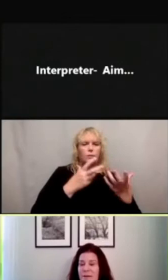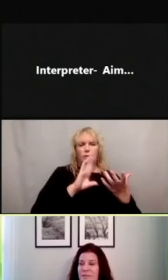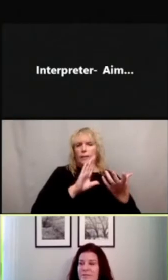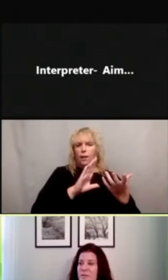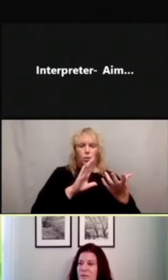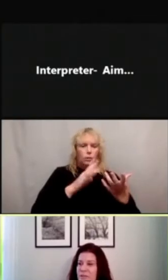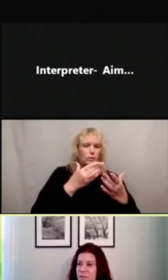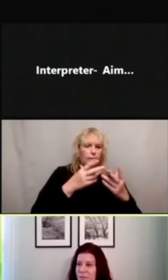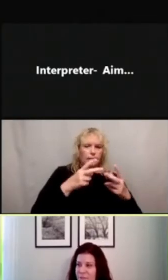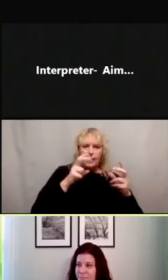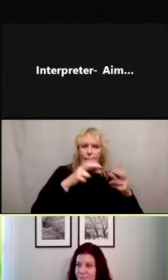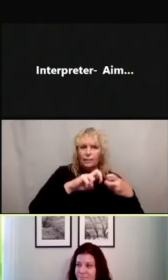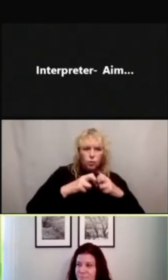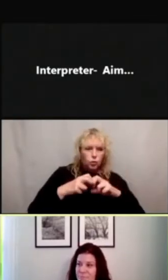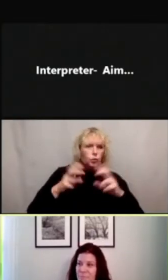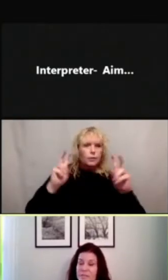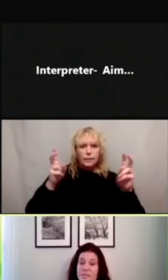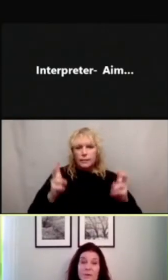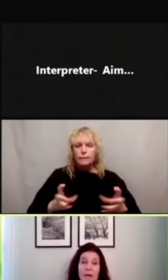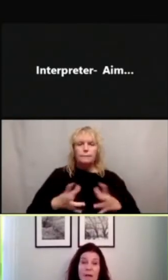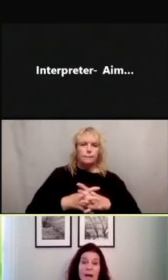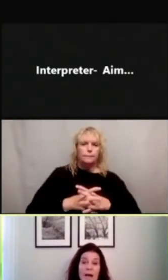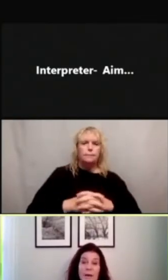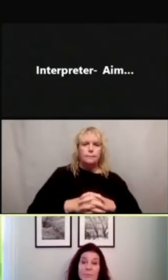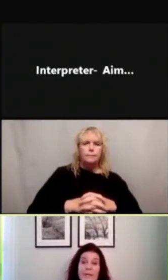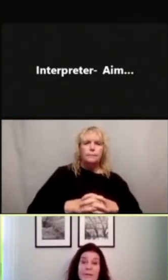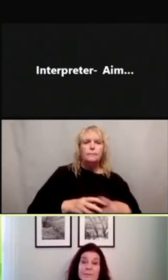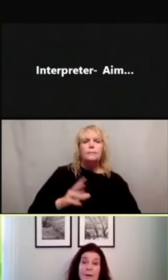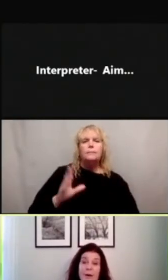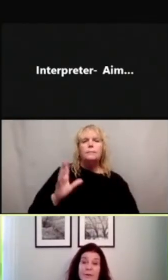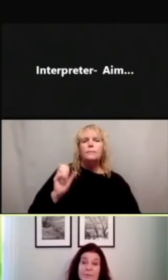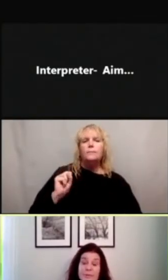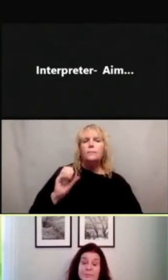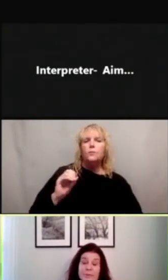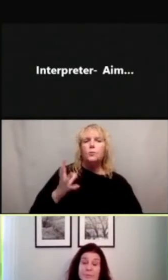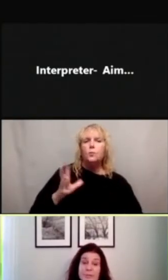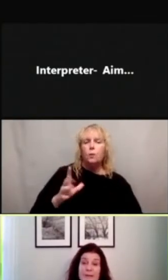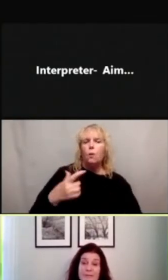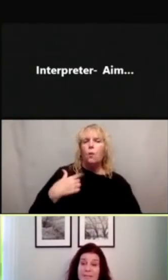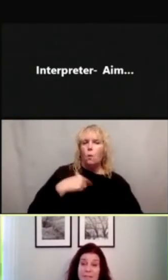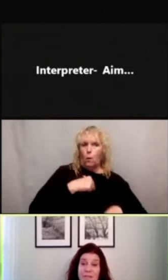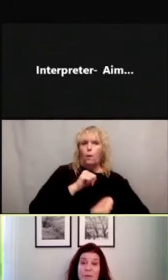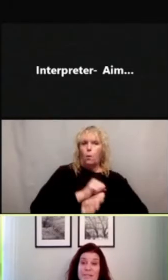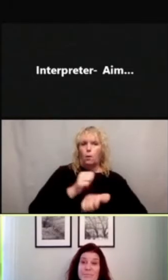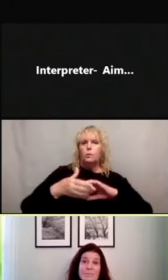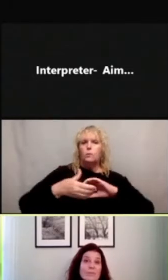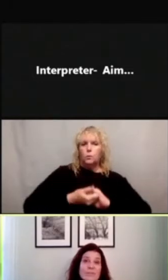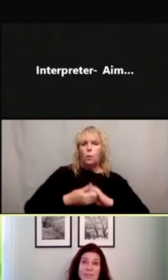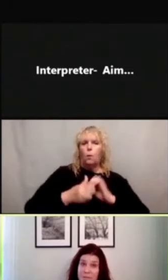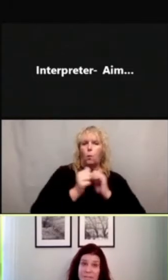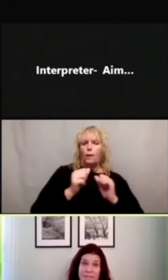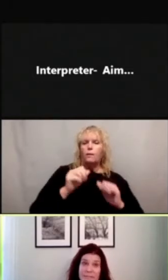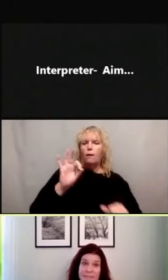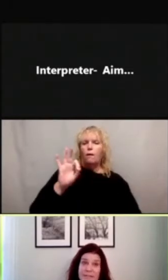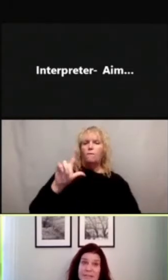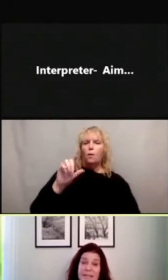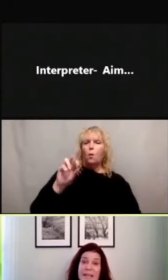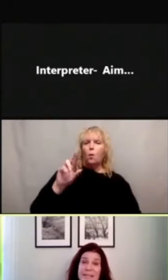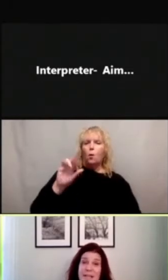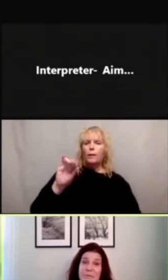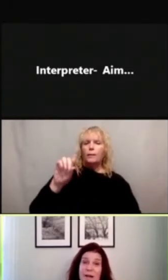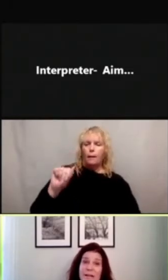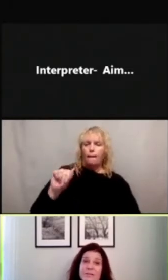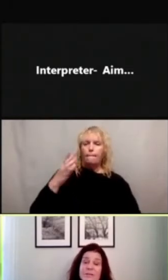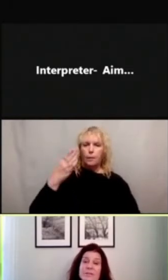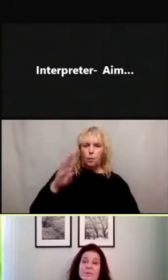these difficult issues. So we partnered with the Florida Blue Foundation, who has been most generous in